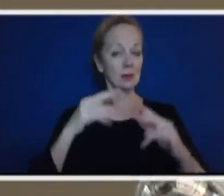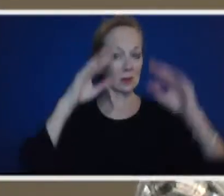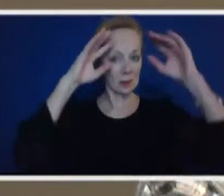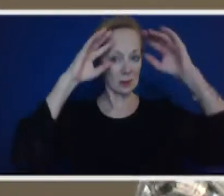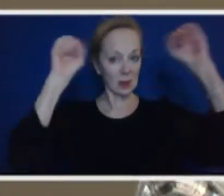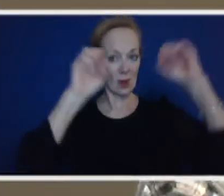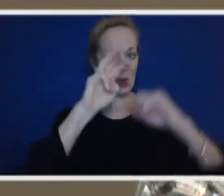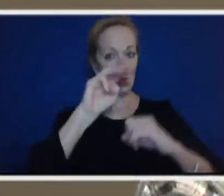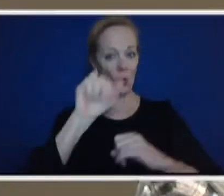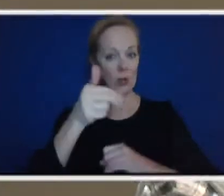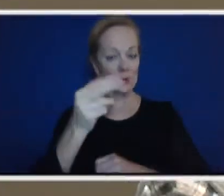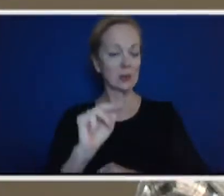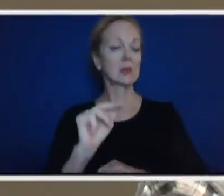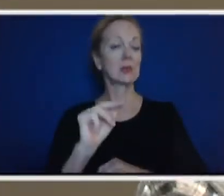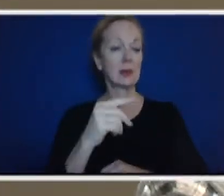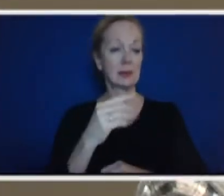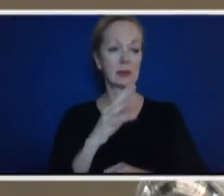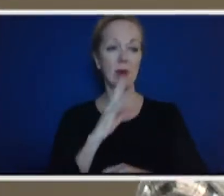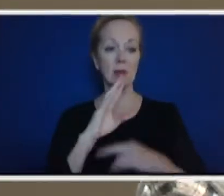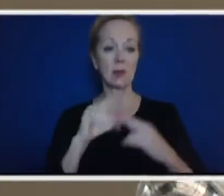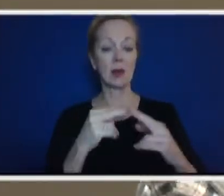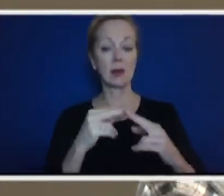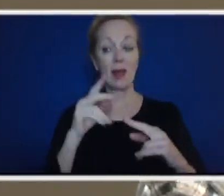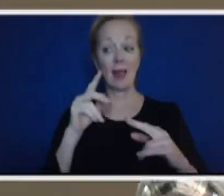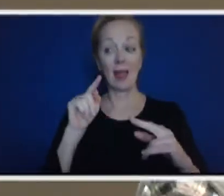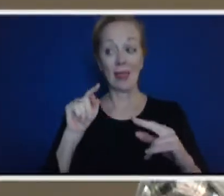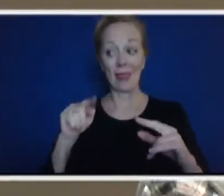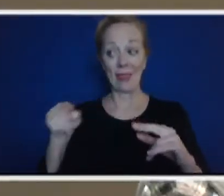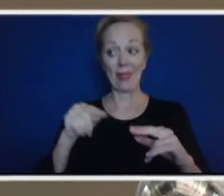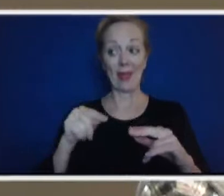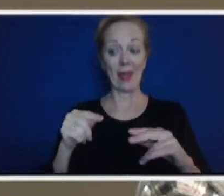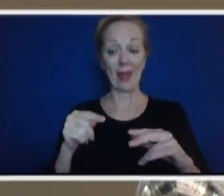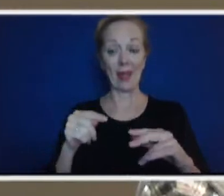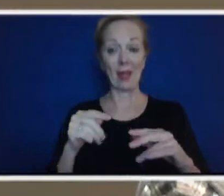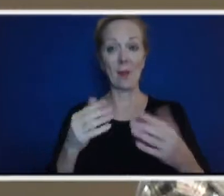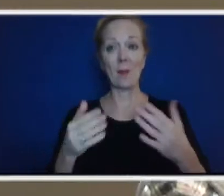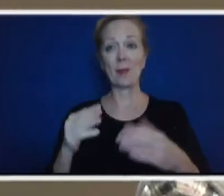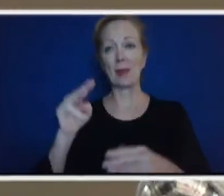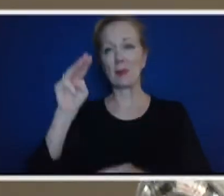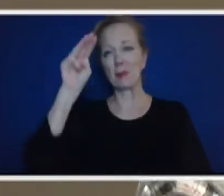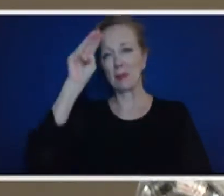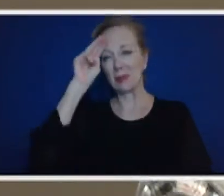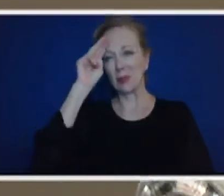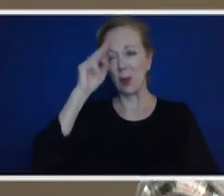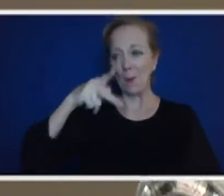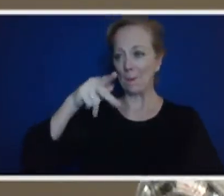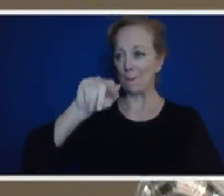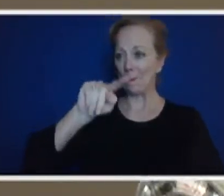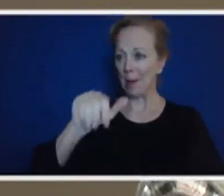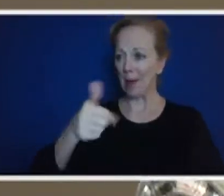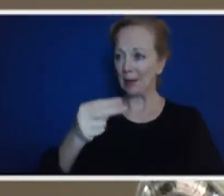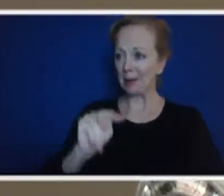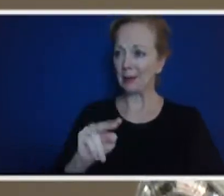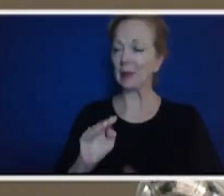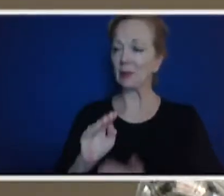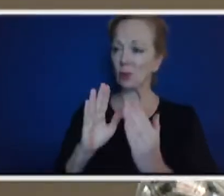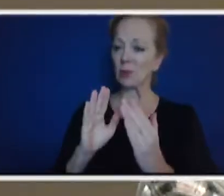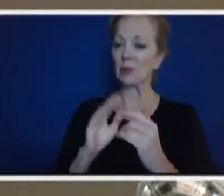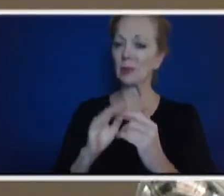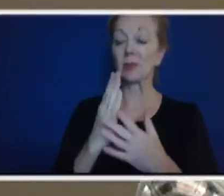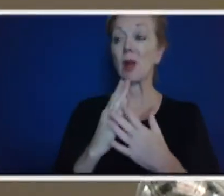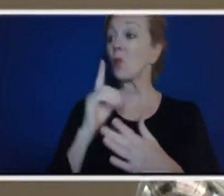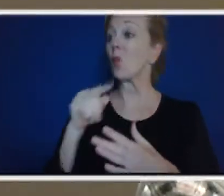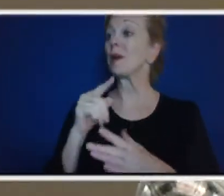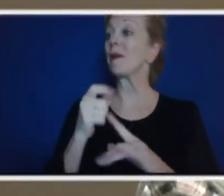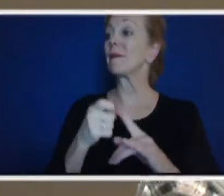alluded to. They wanted, so maybe Mr. Patton can address that, or someone from